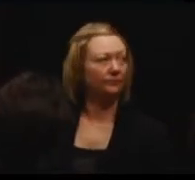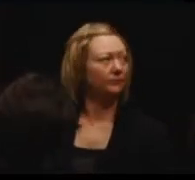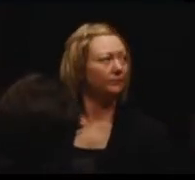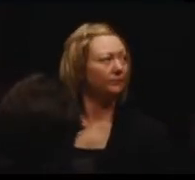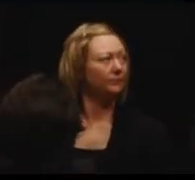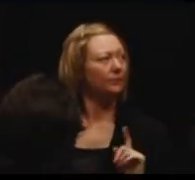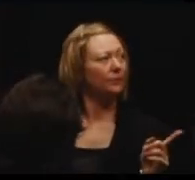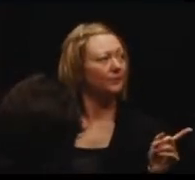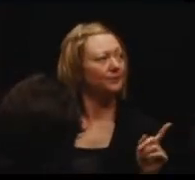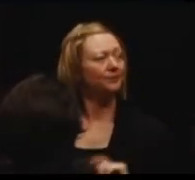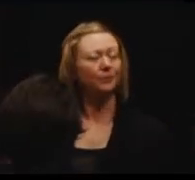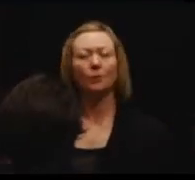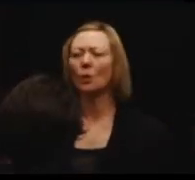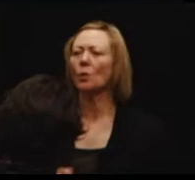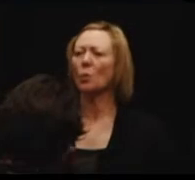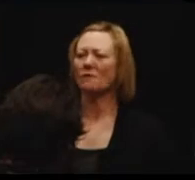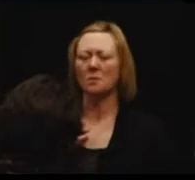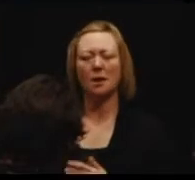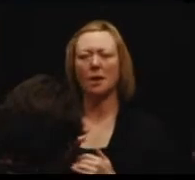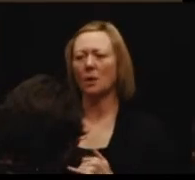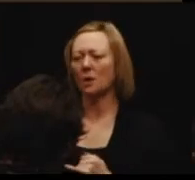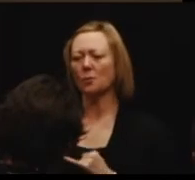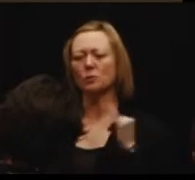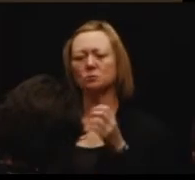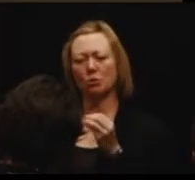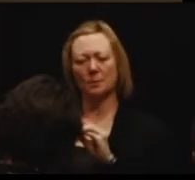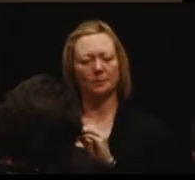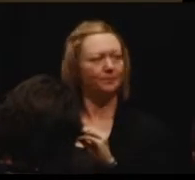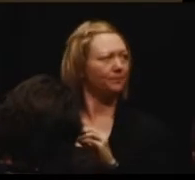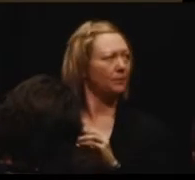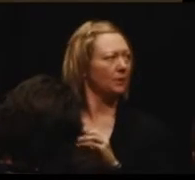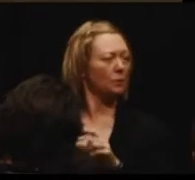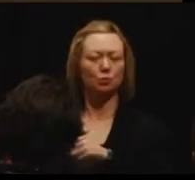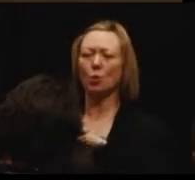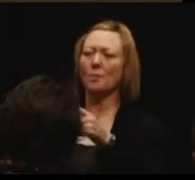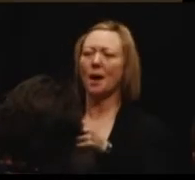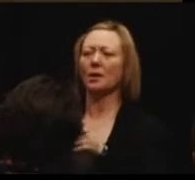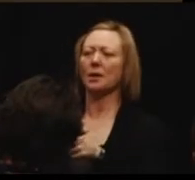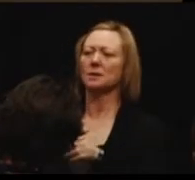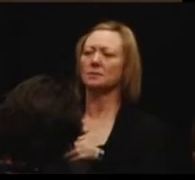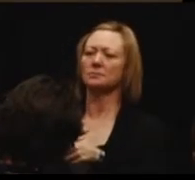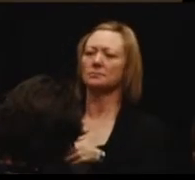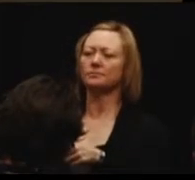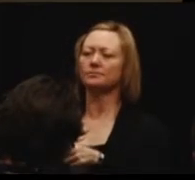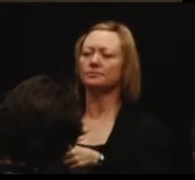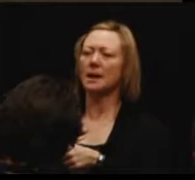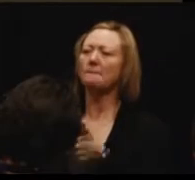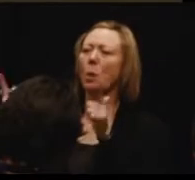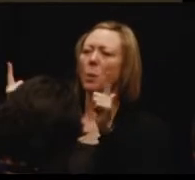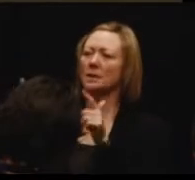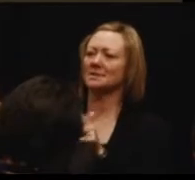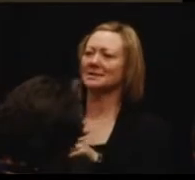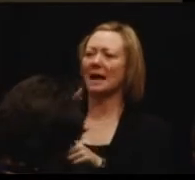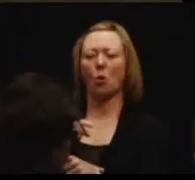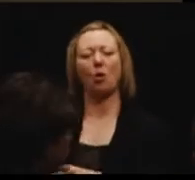One of my biggest problems with the sort of talk of employers saying that people need to be